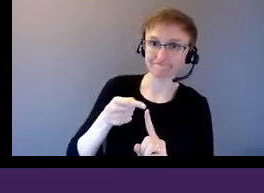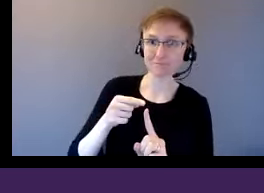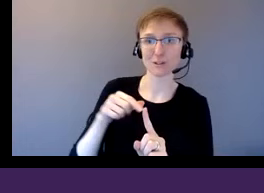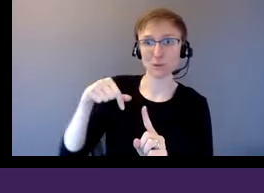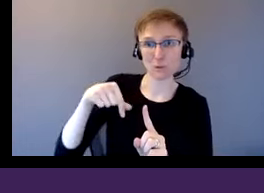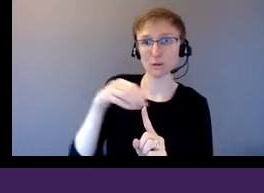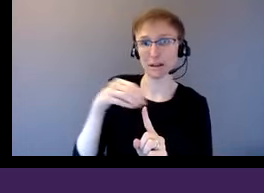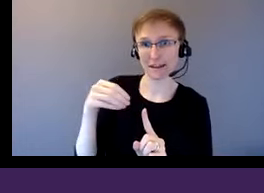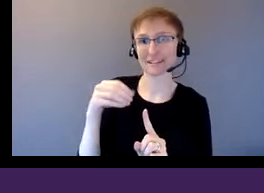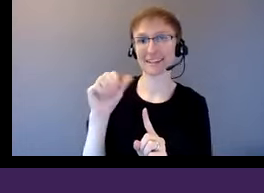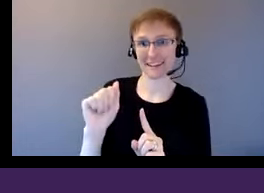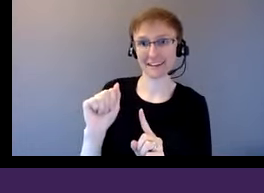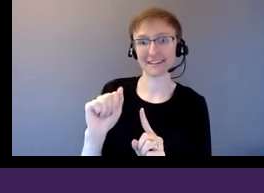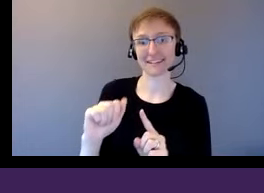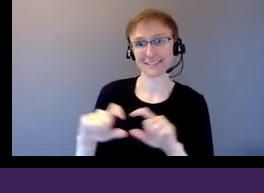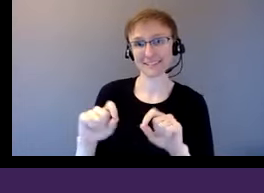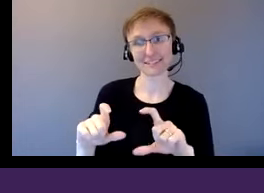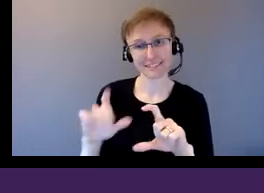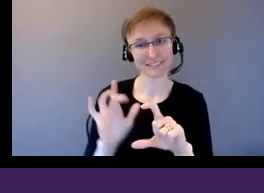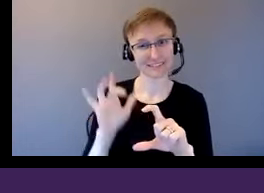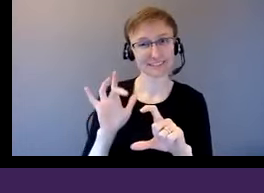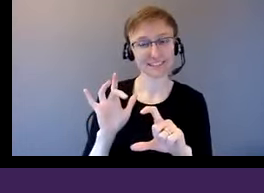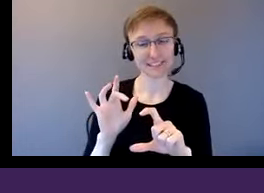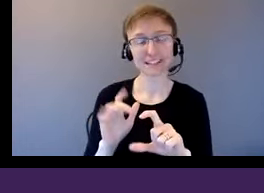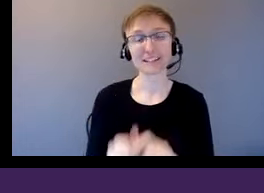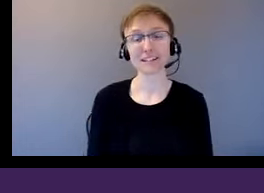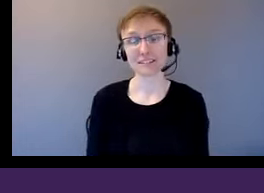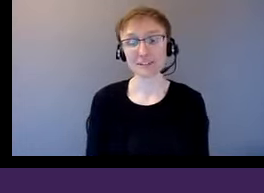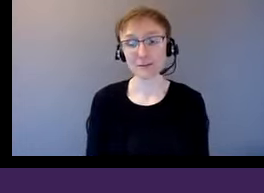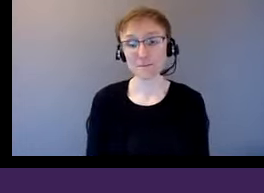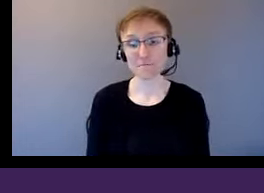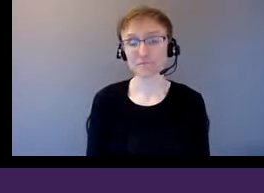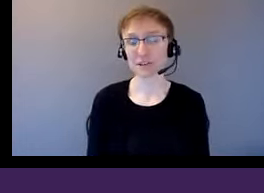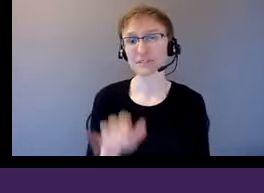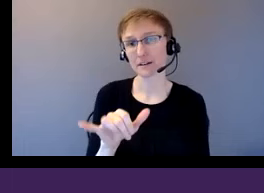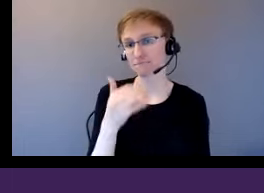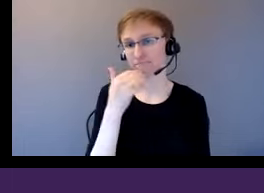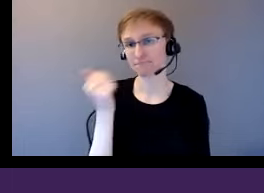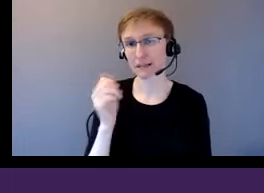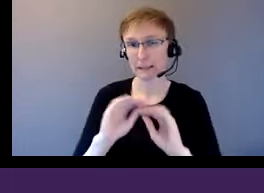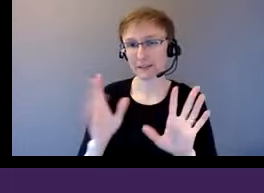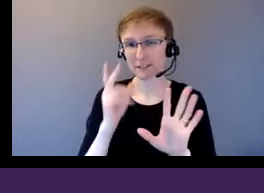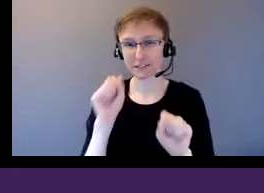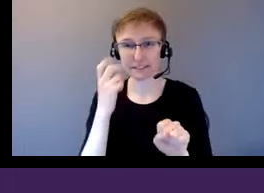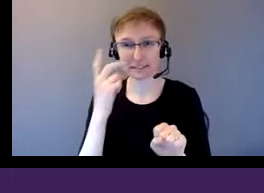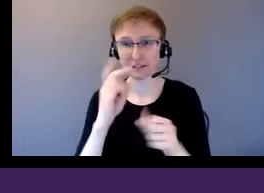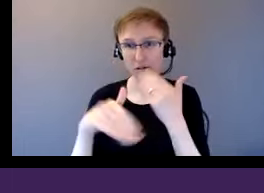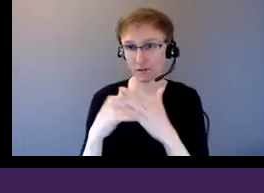but it's easier for us to sort of look at the themes of things that are being asked if we're able to put them in that question and answer